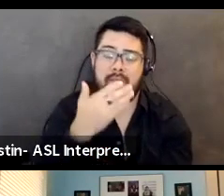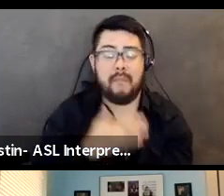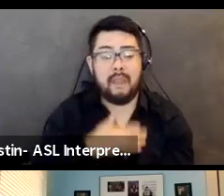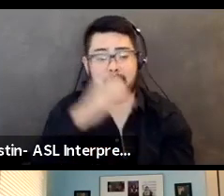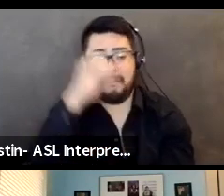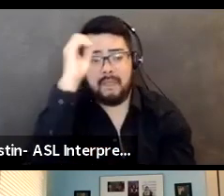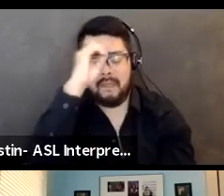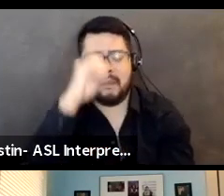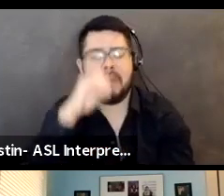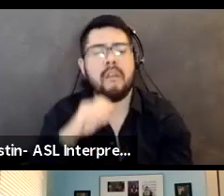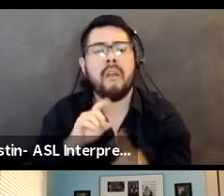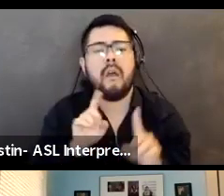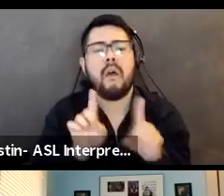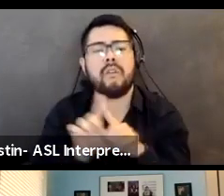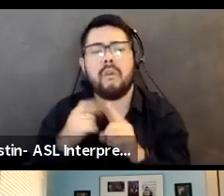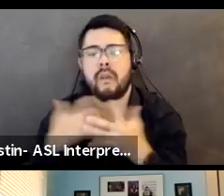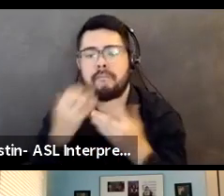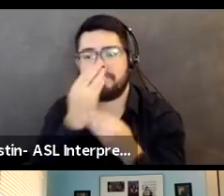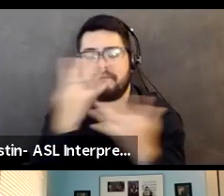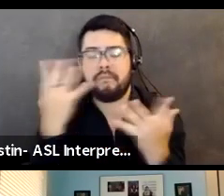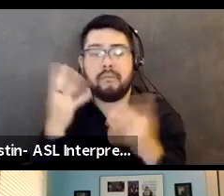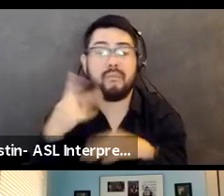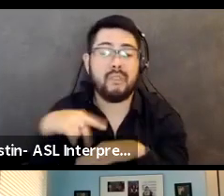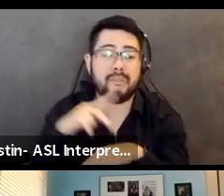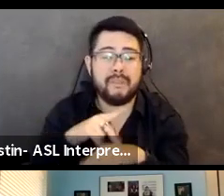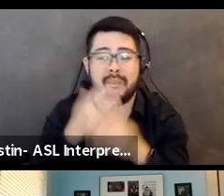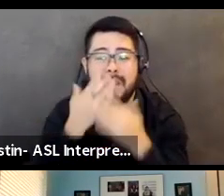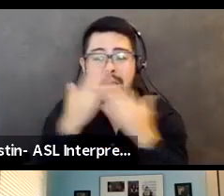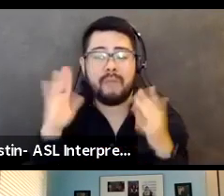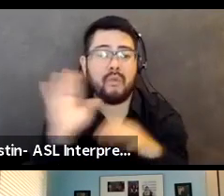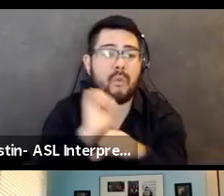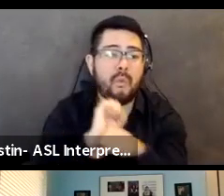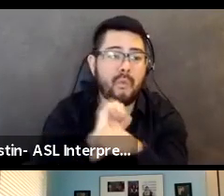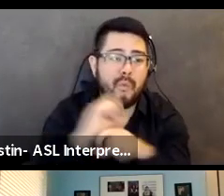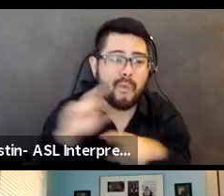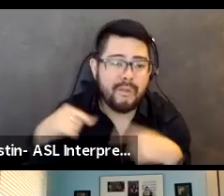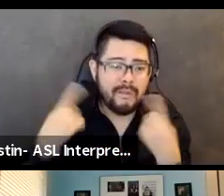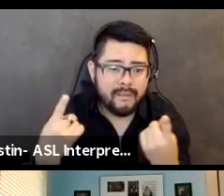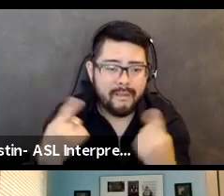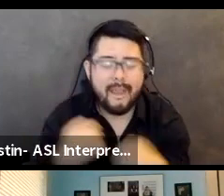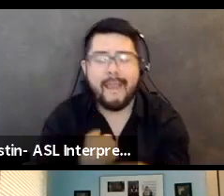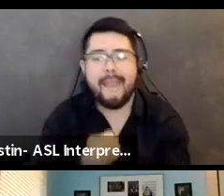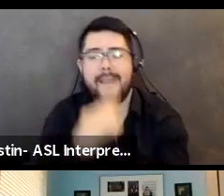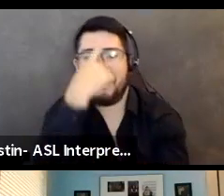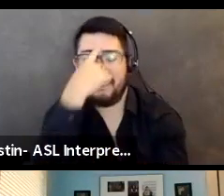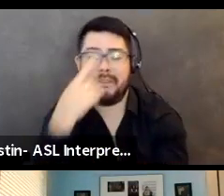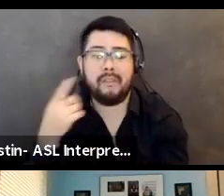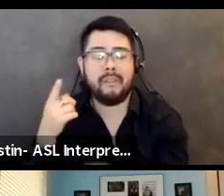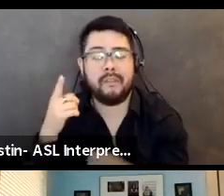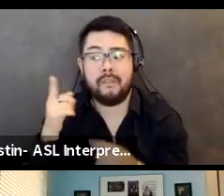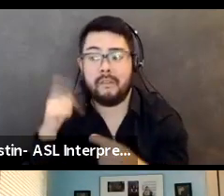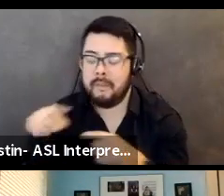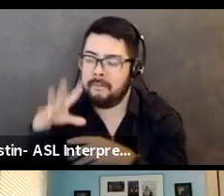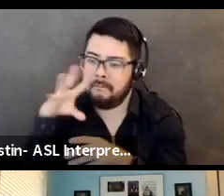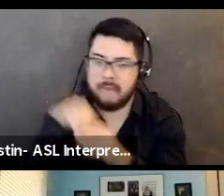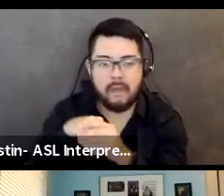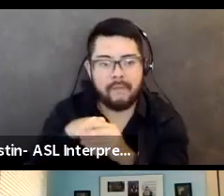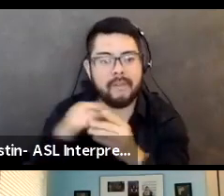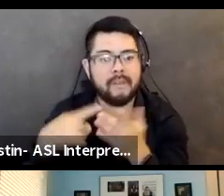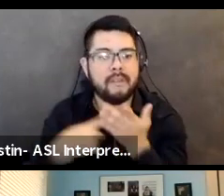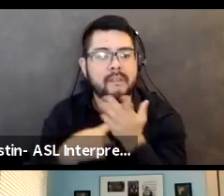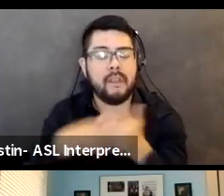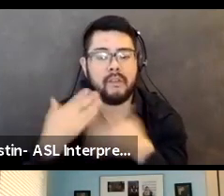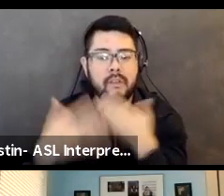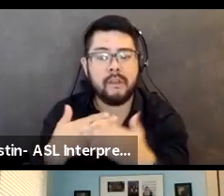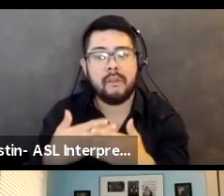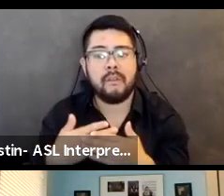i also want to mention principles and just thank them for their work here i think they've been incredibly engaged in this process we've had